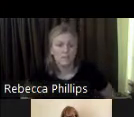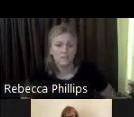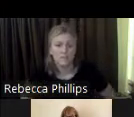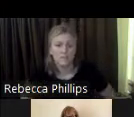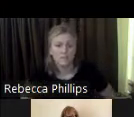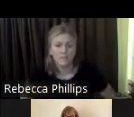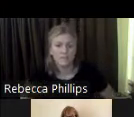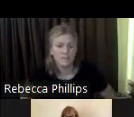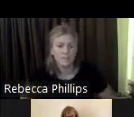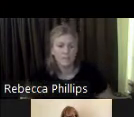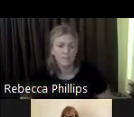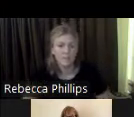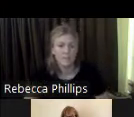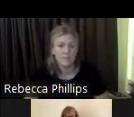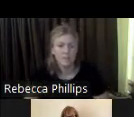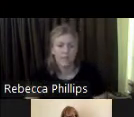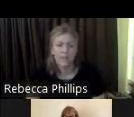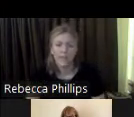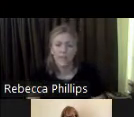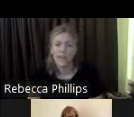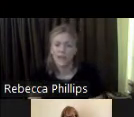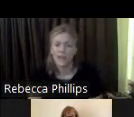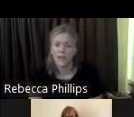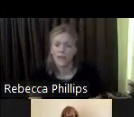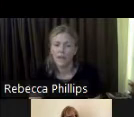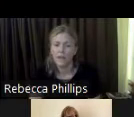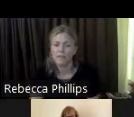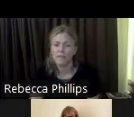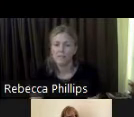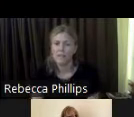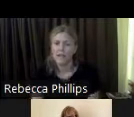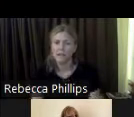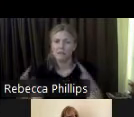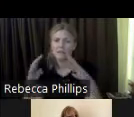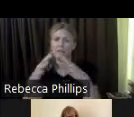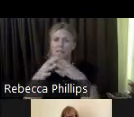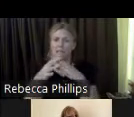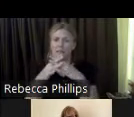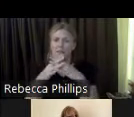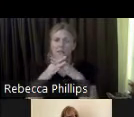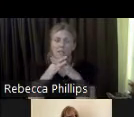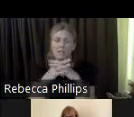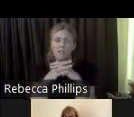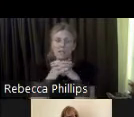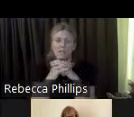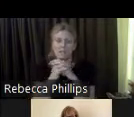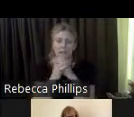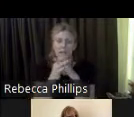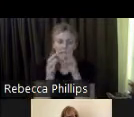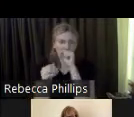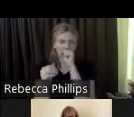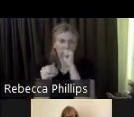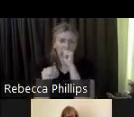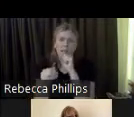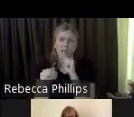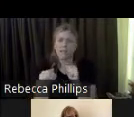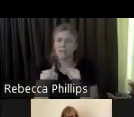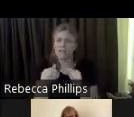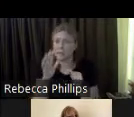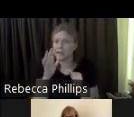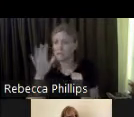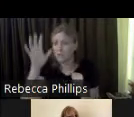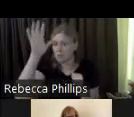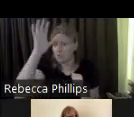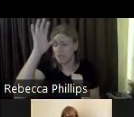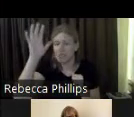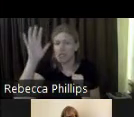And now it seems like it kind of is meshed together. So now it seems like like